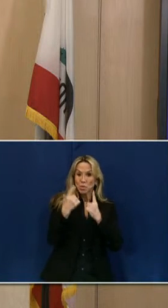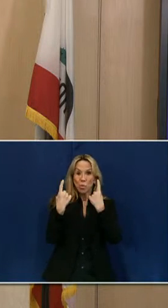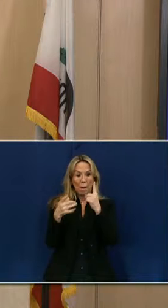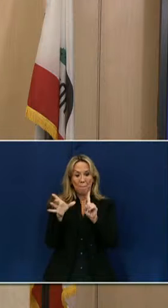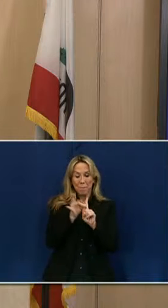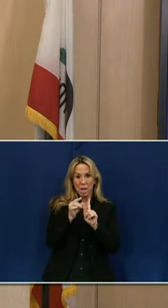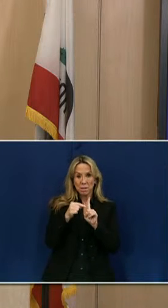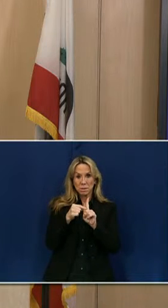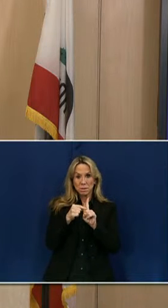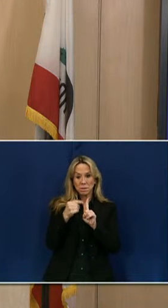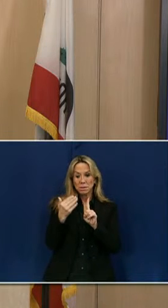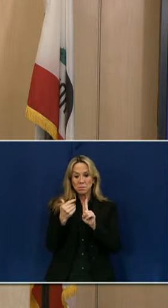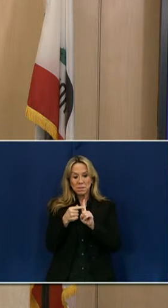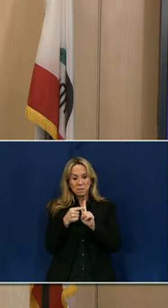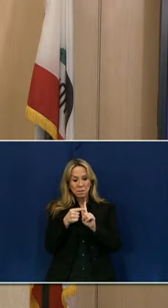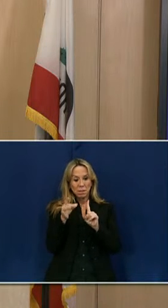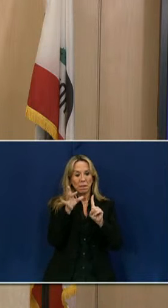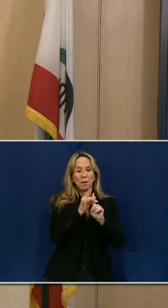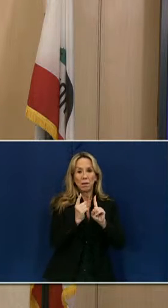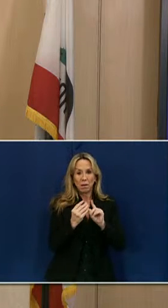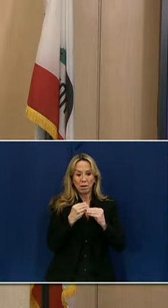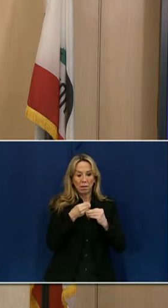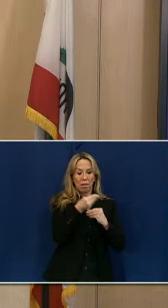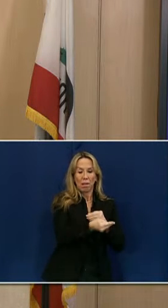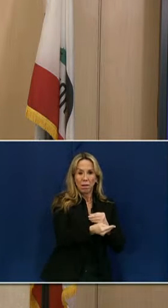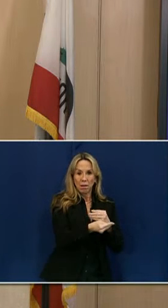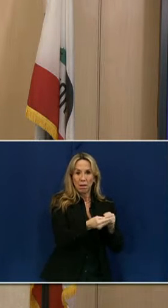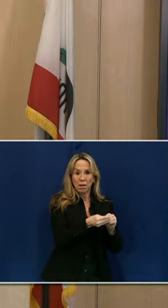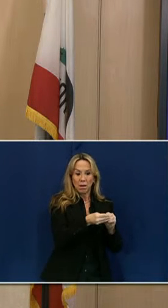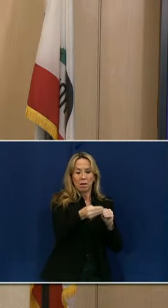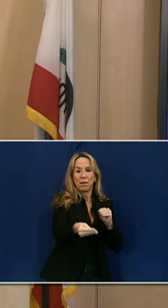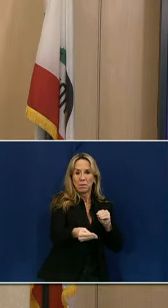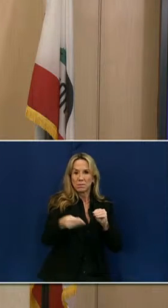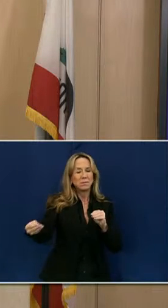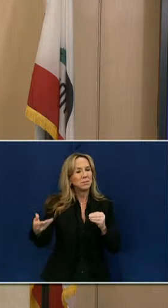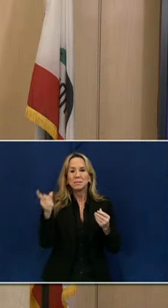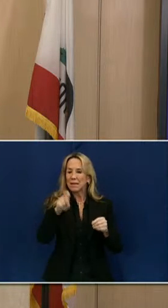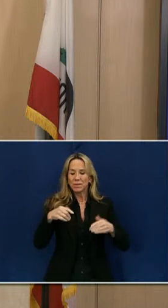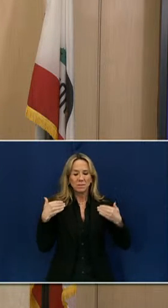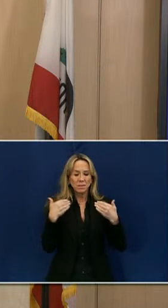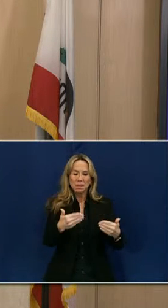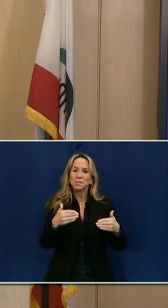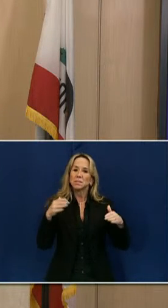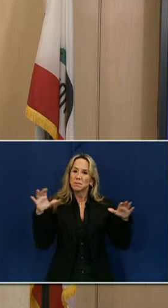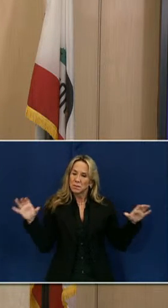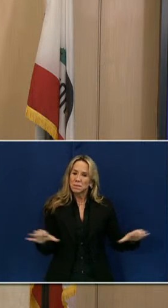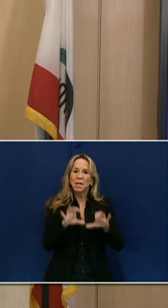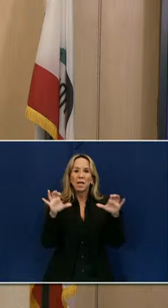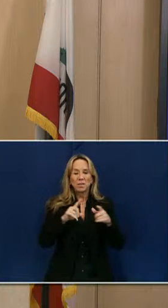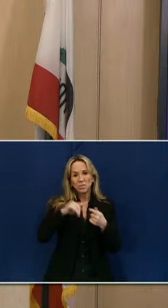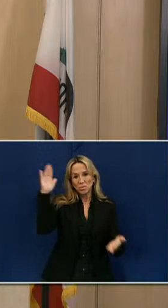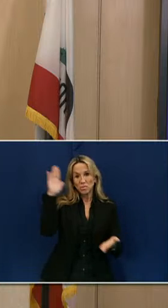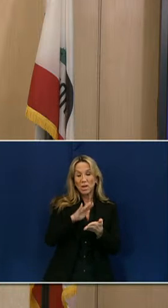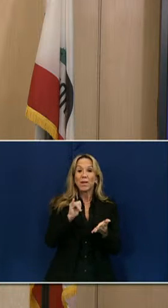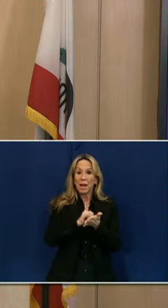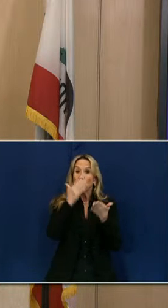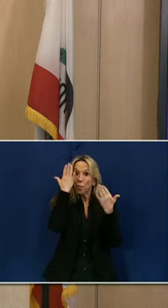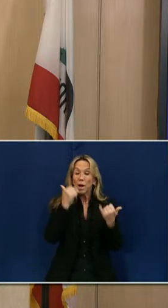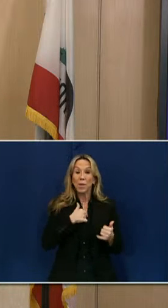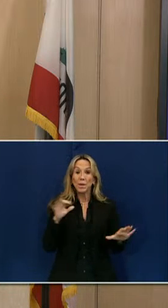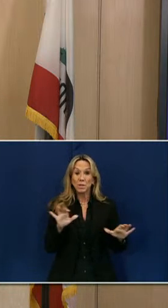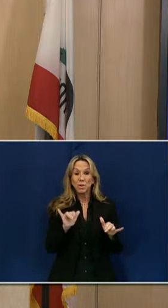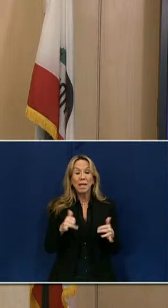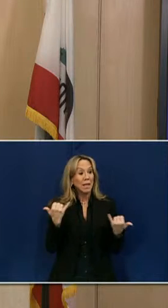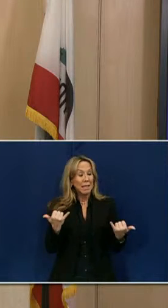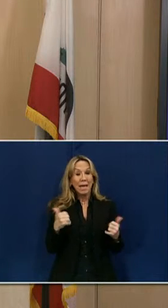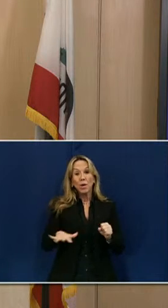to one or maybe a little bit more than one other person, you see that we have to take actions. And so that is the nature of what we're doing. The regional